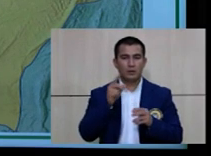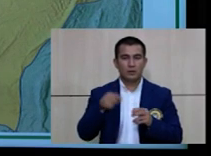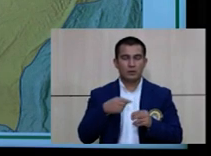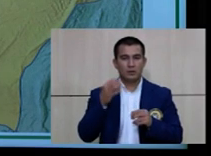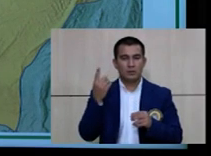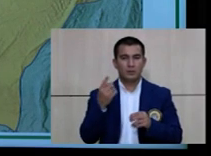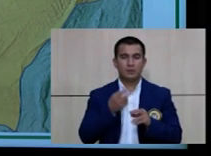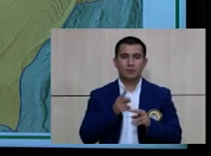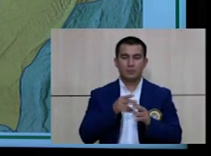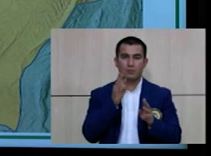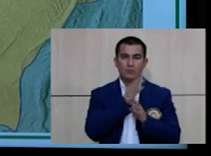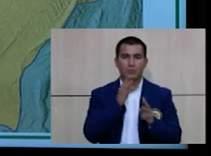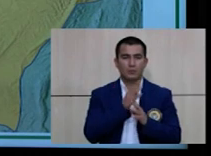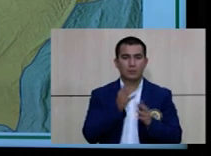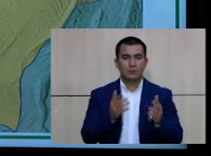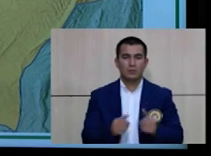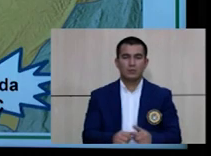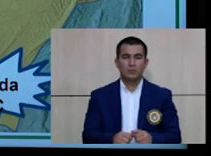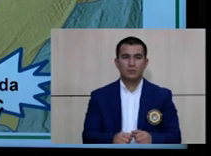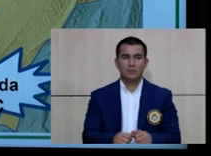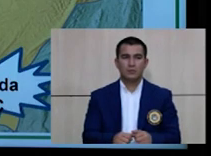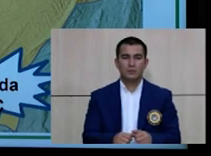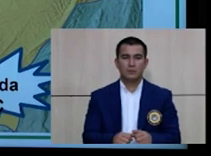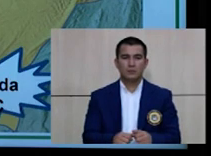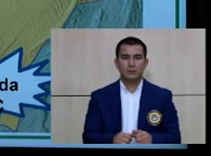32.1 darajaga yetadi.